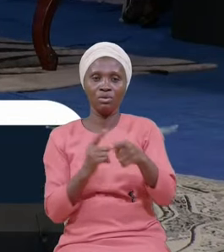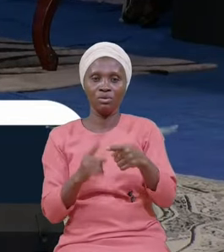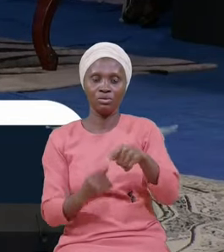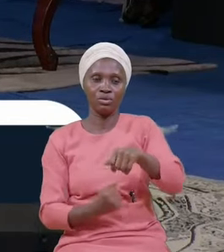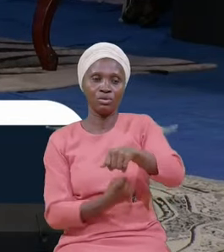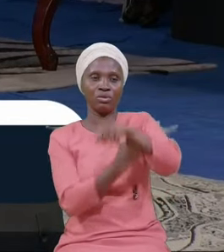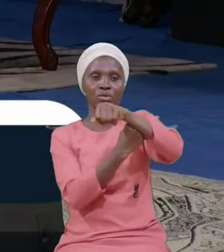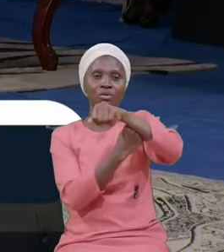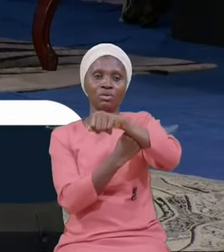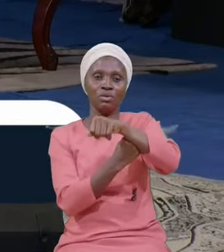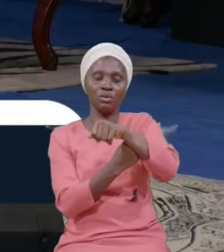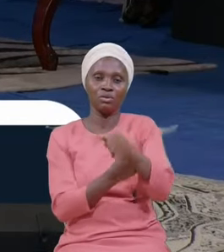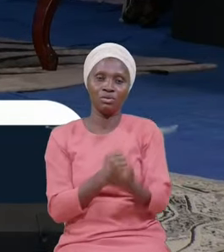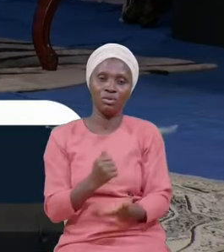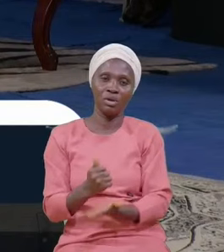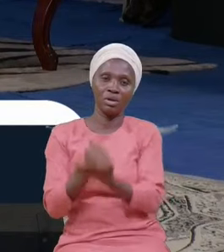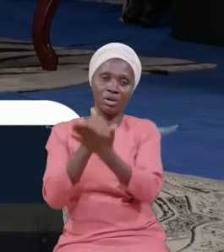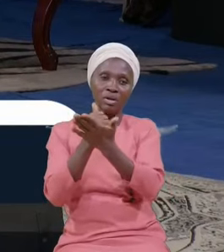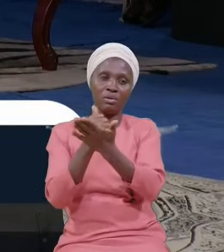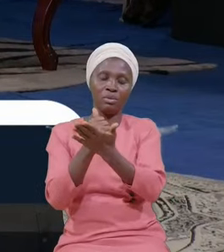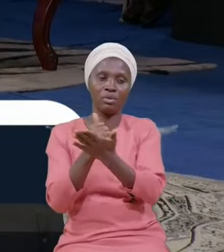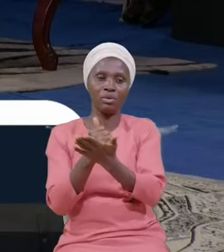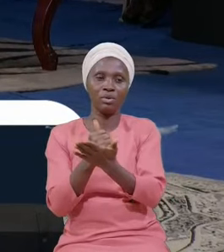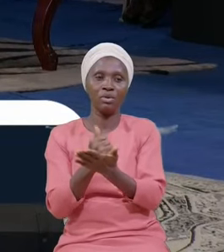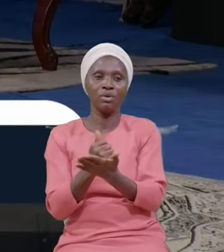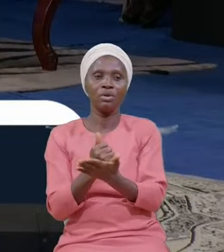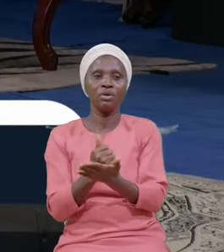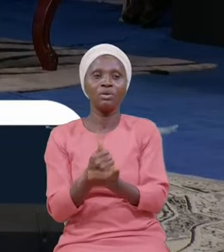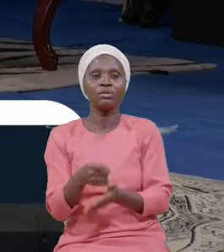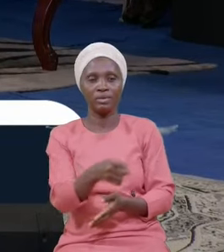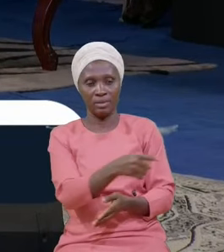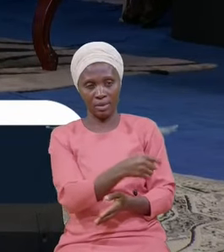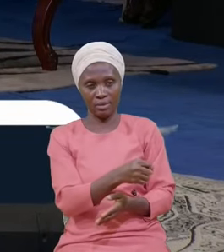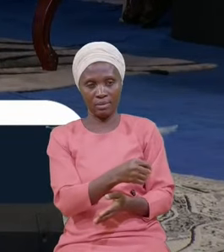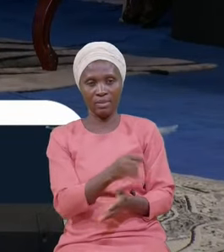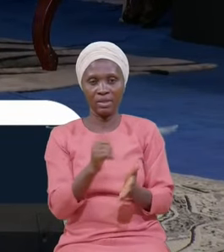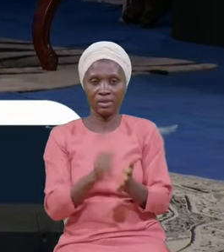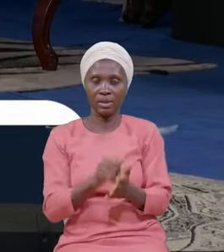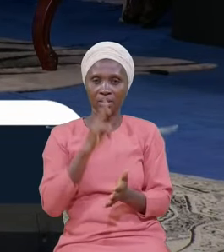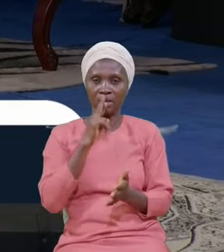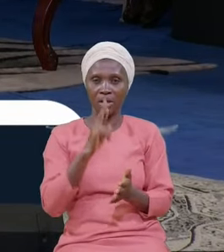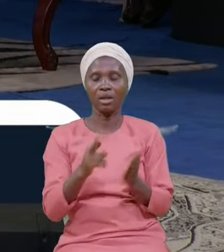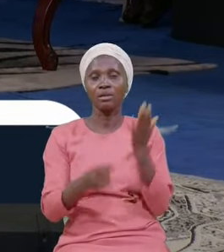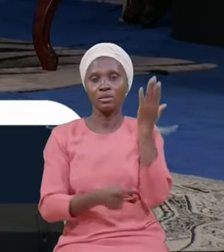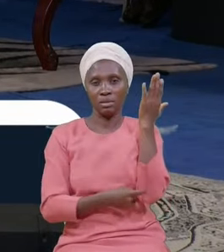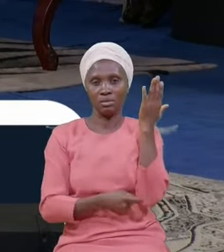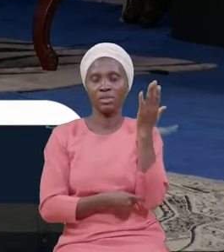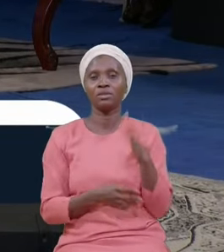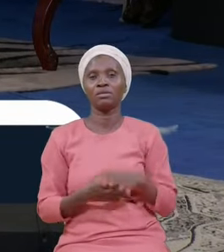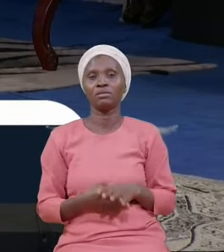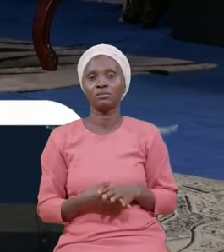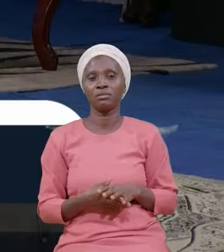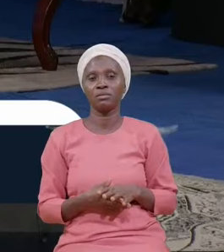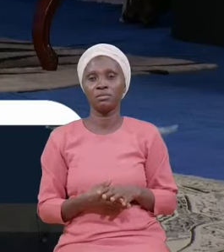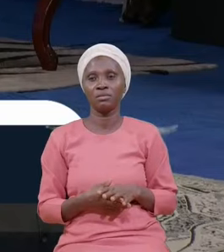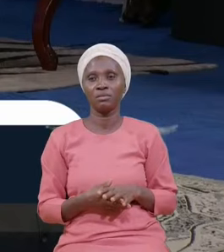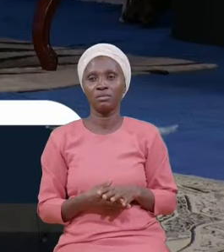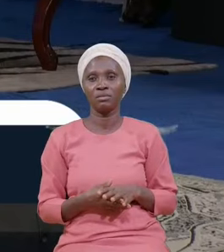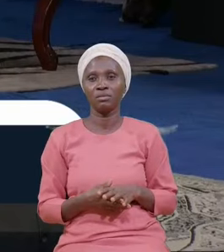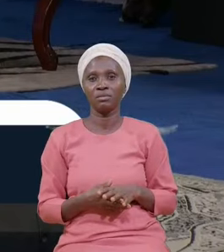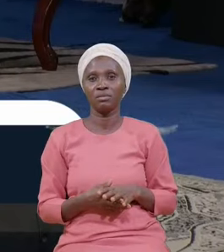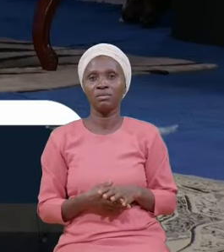sustain to support them that are tempted able he'll be able in your